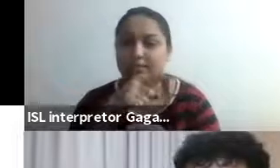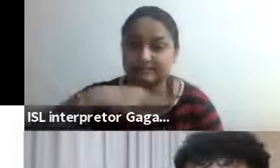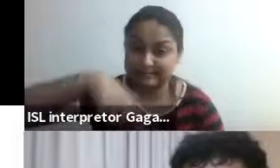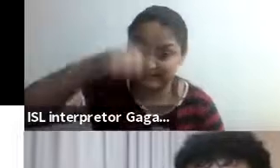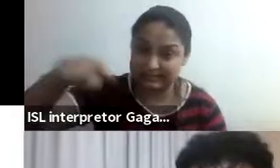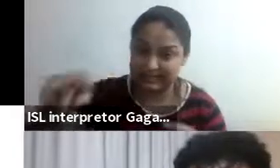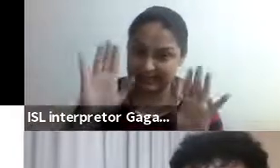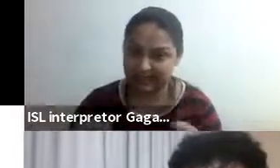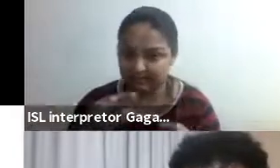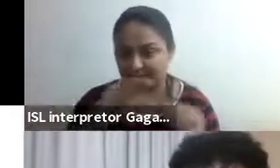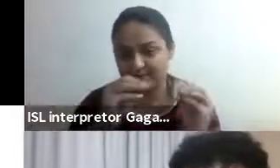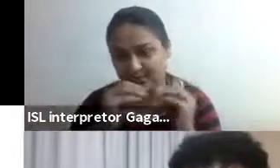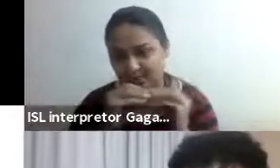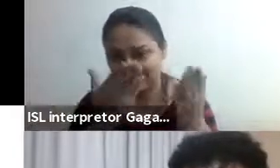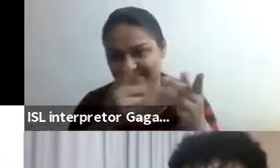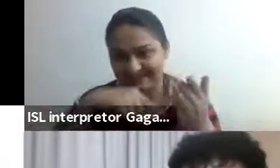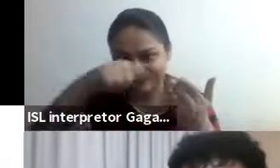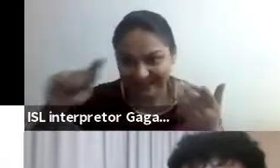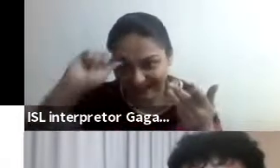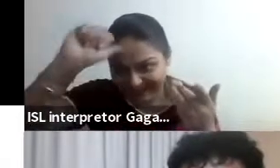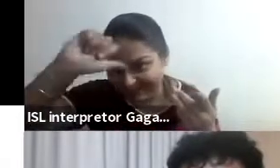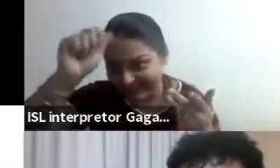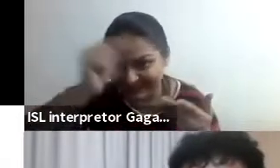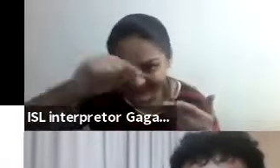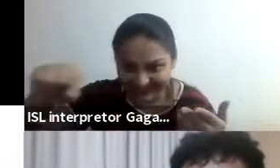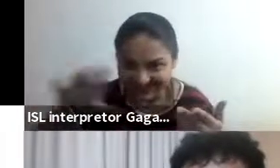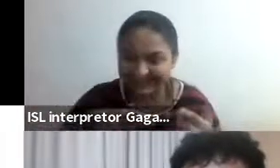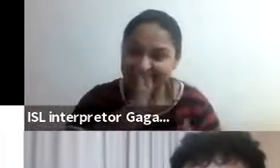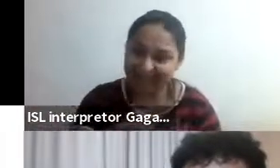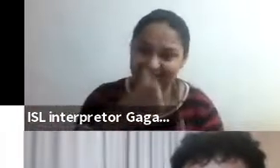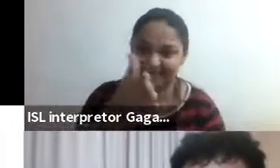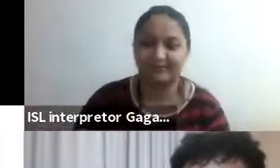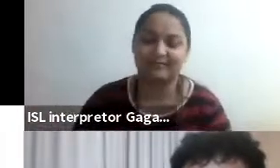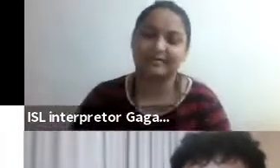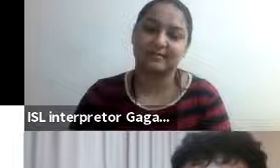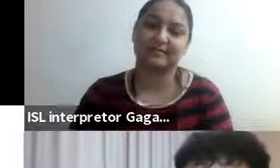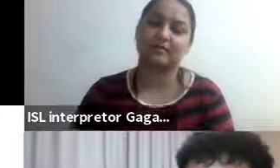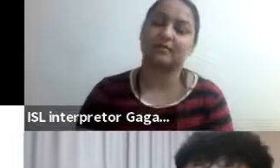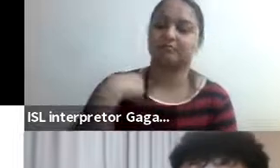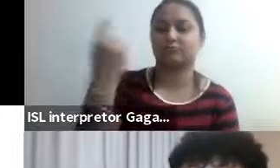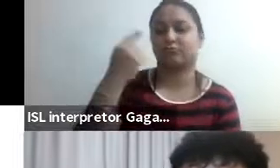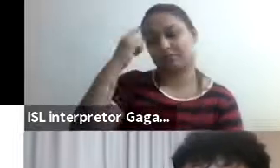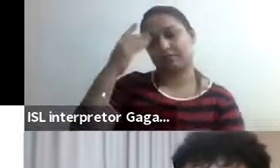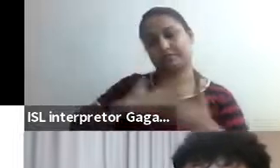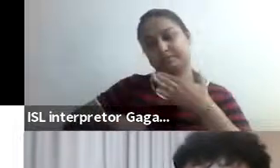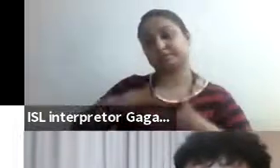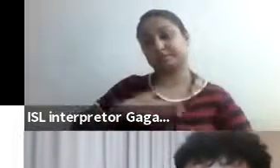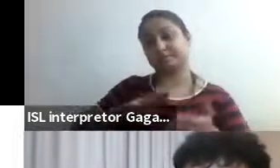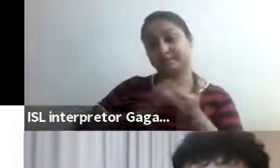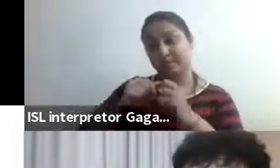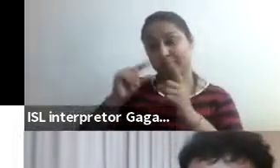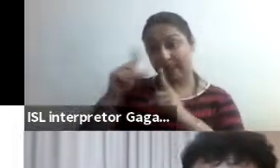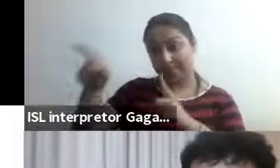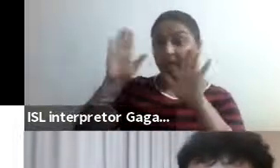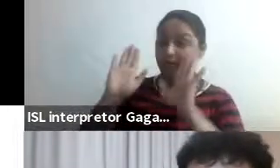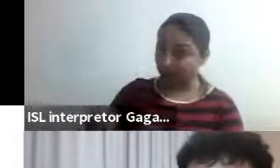one. These earlier ones, actually, some of them, we only realized that MAP had them in their collection because